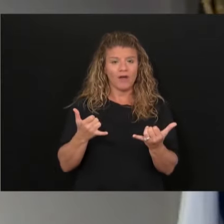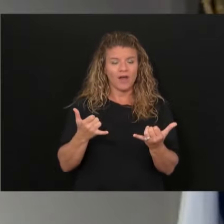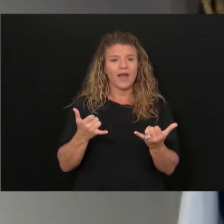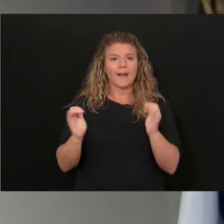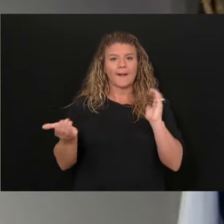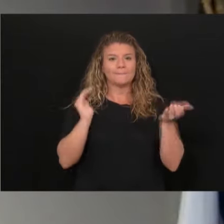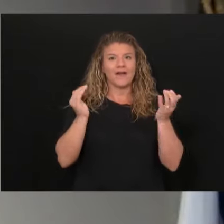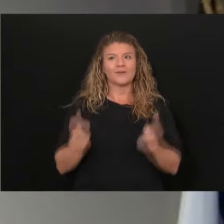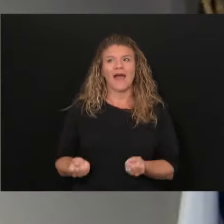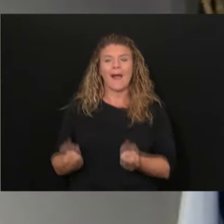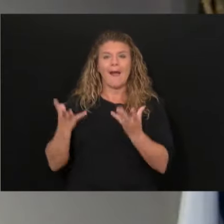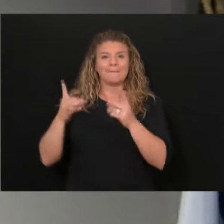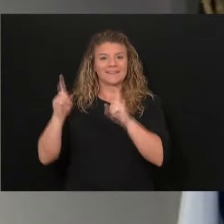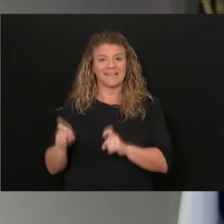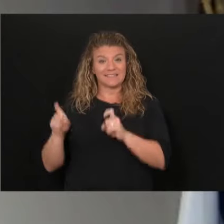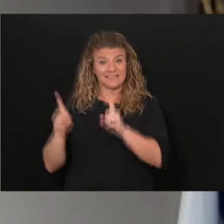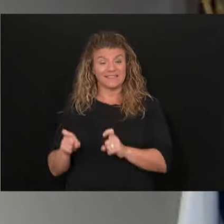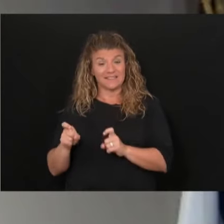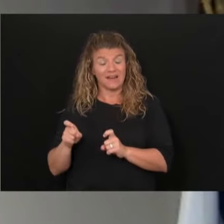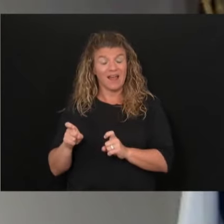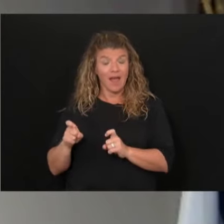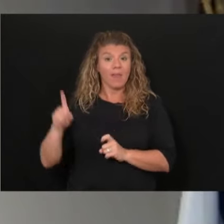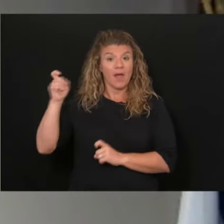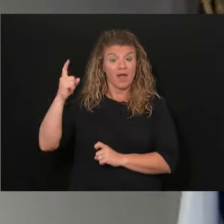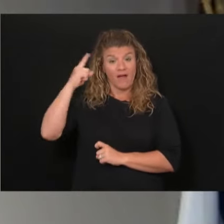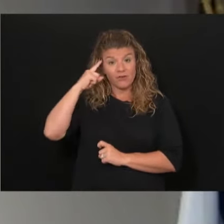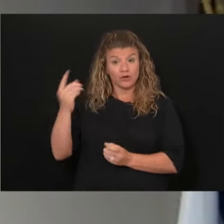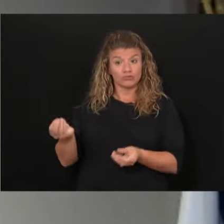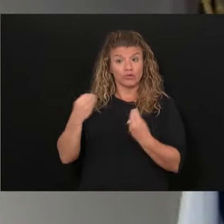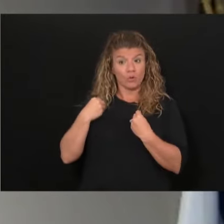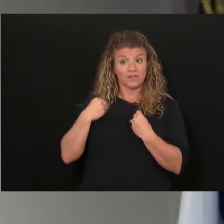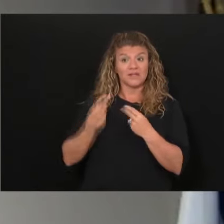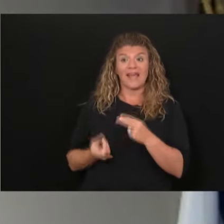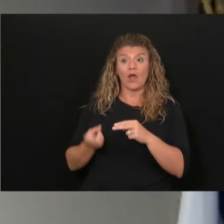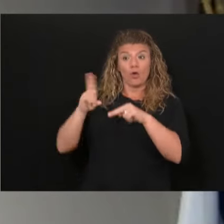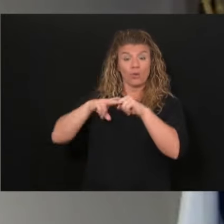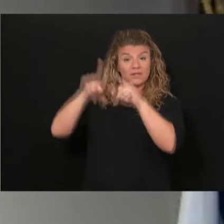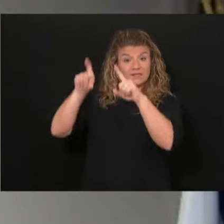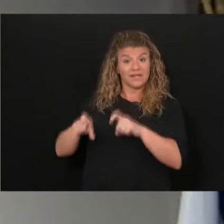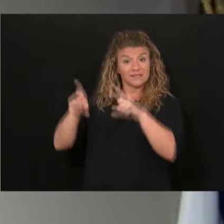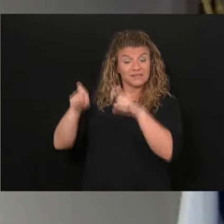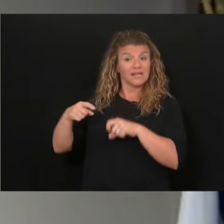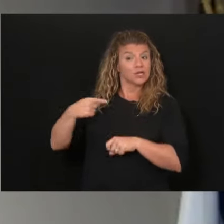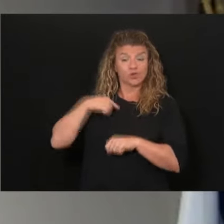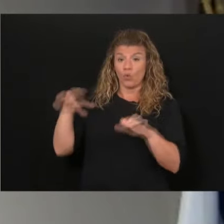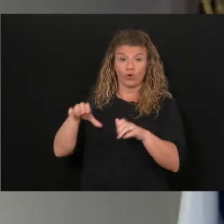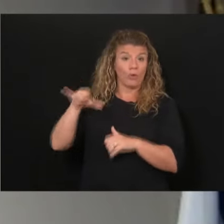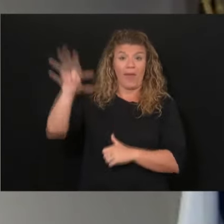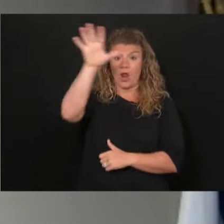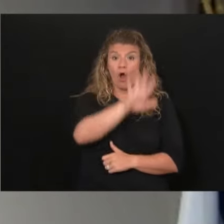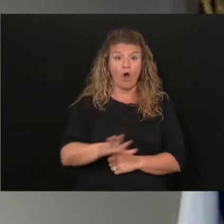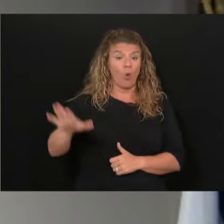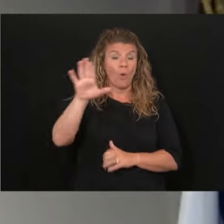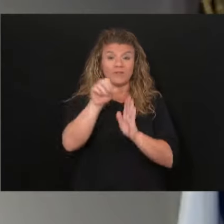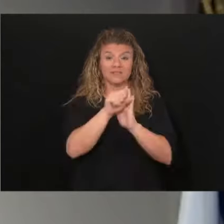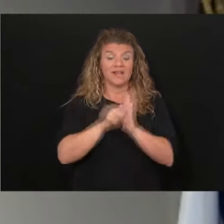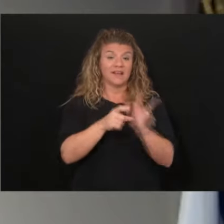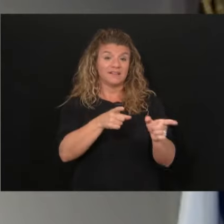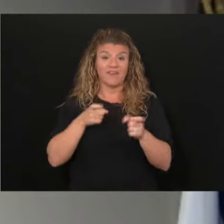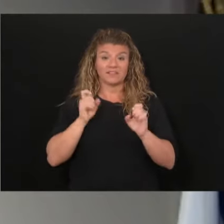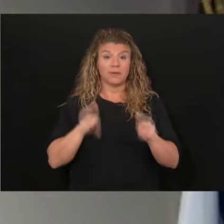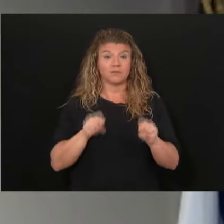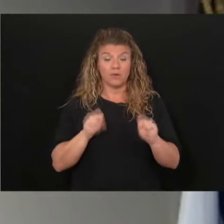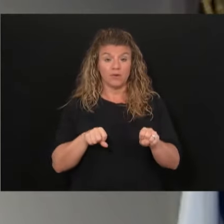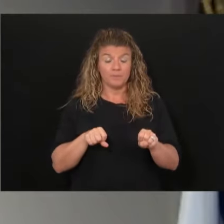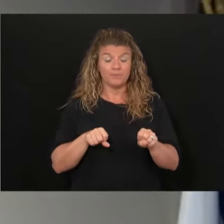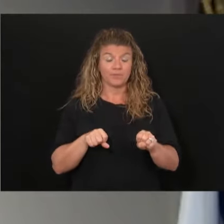doing. Of course, the governor's asked us to increase testing, and we're doing that all over the state as quickly as we can.